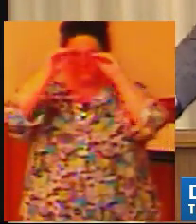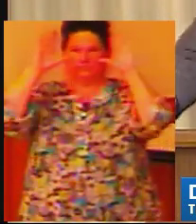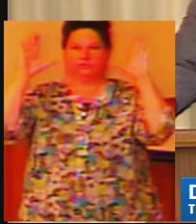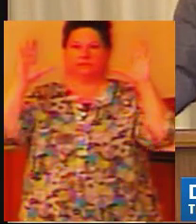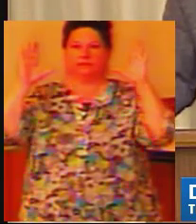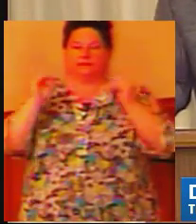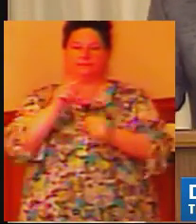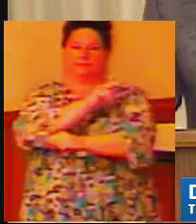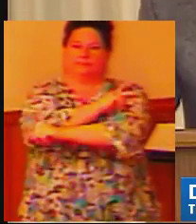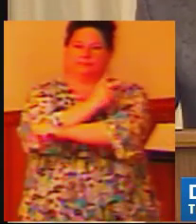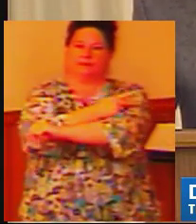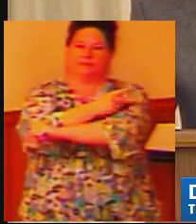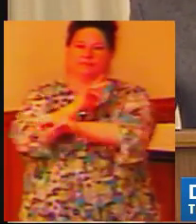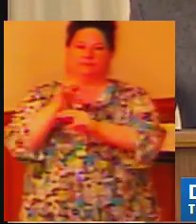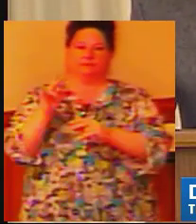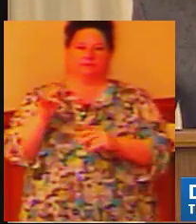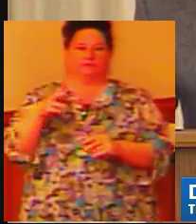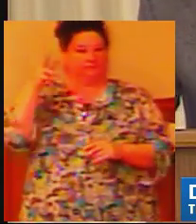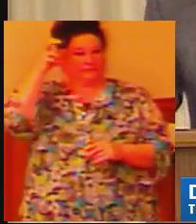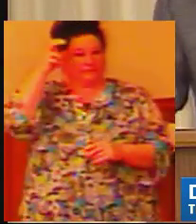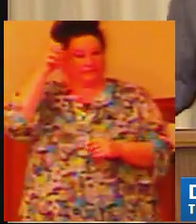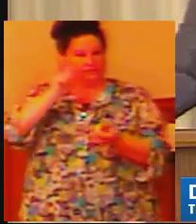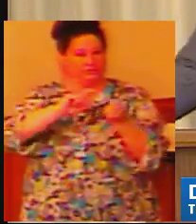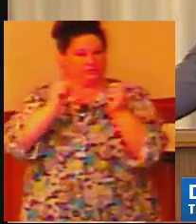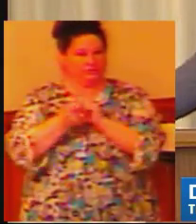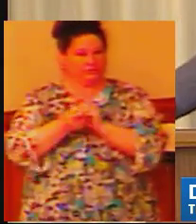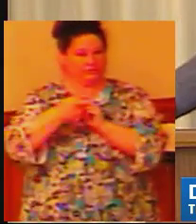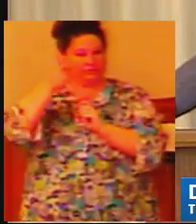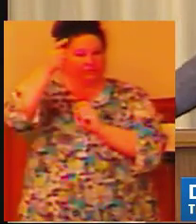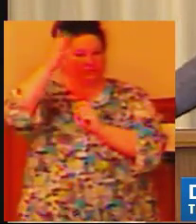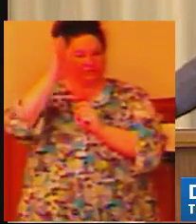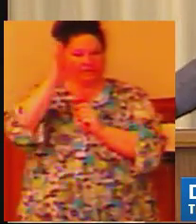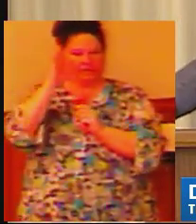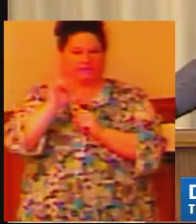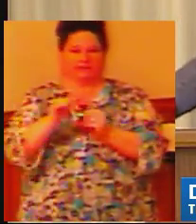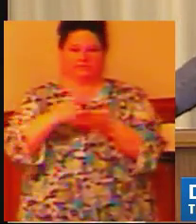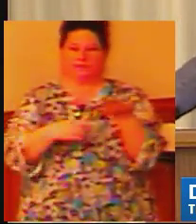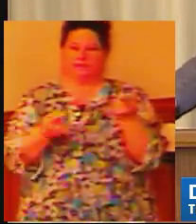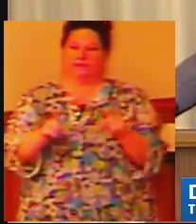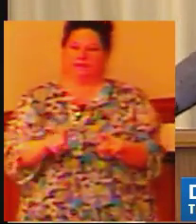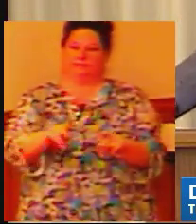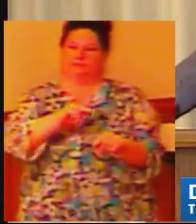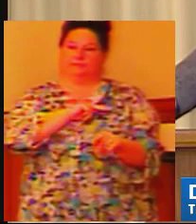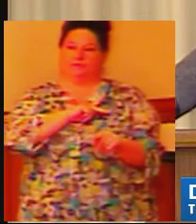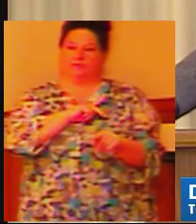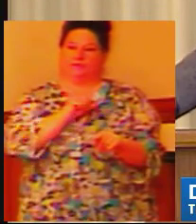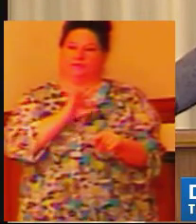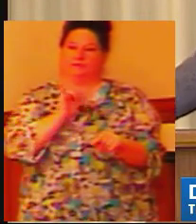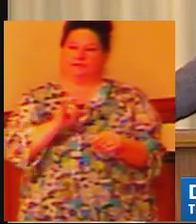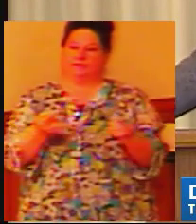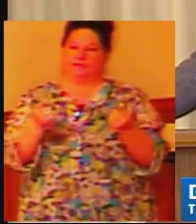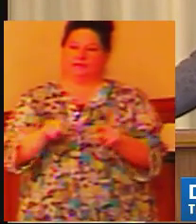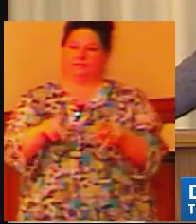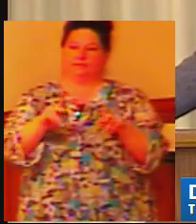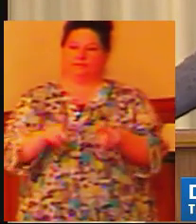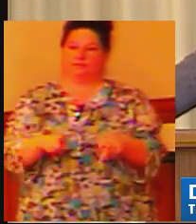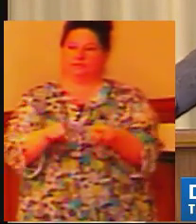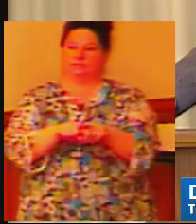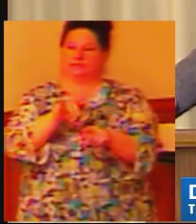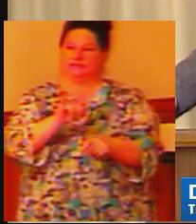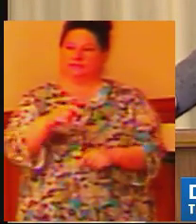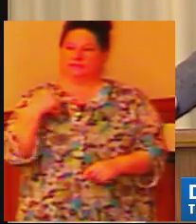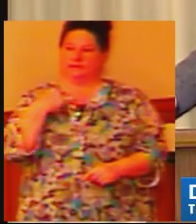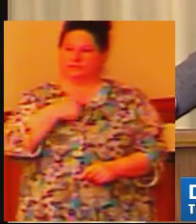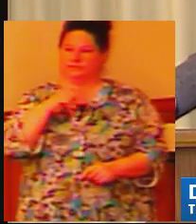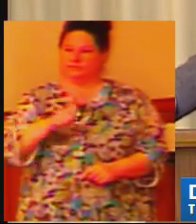the power of Satan unto God. And that's what happened to Paul. So if that can happen to a person like that, we should